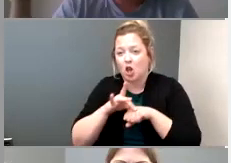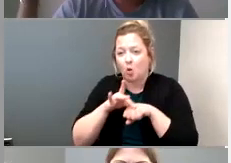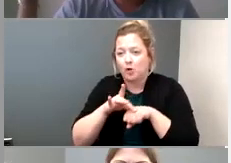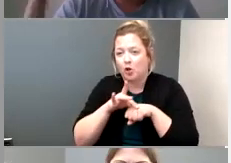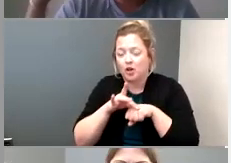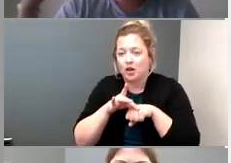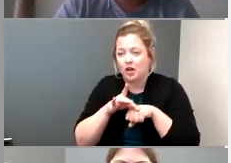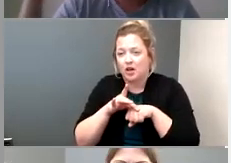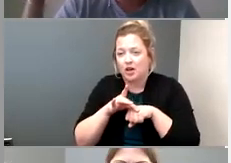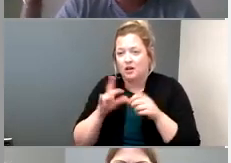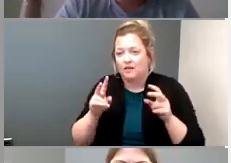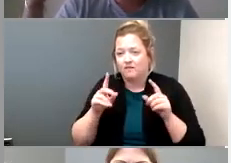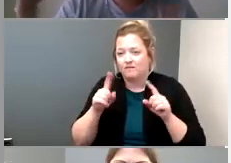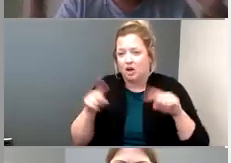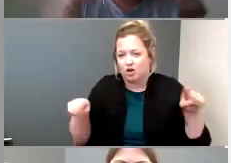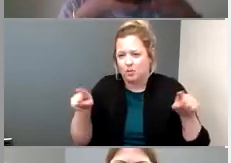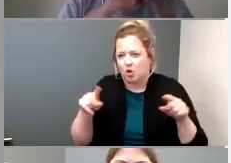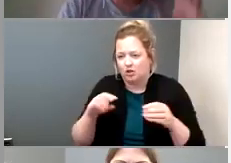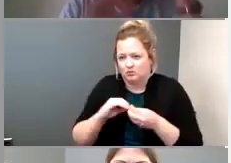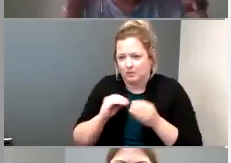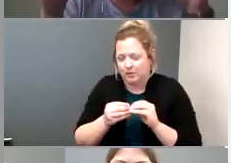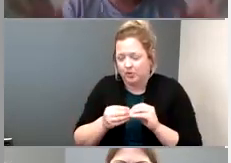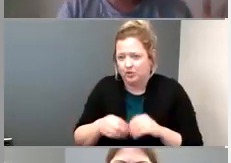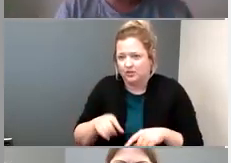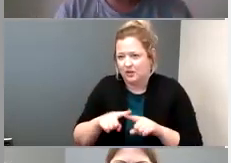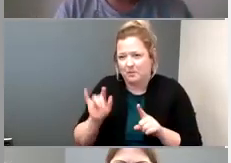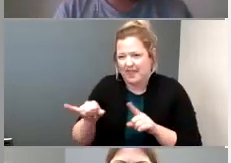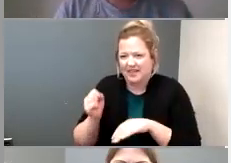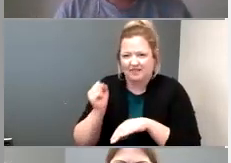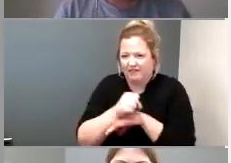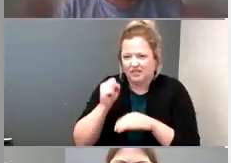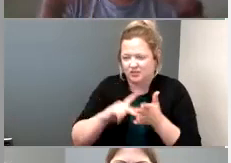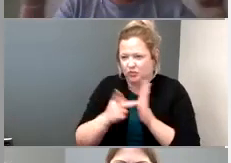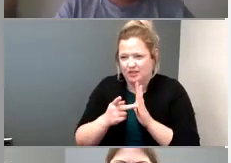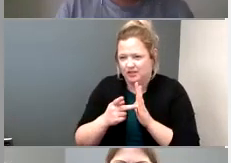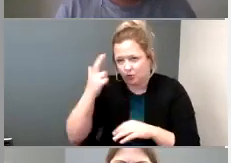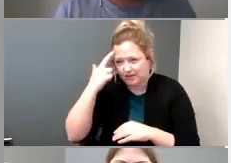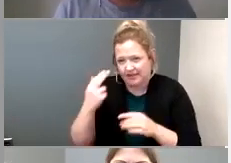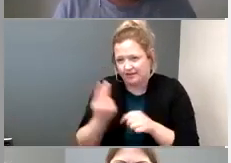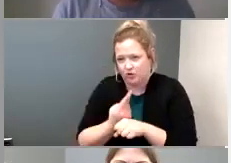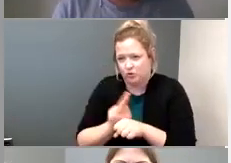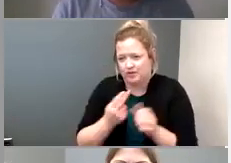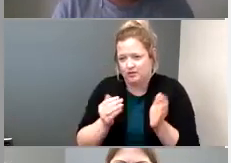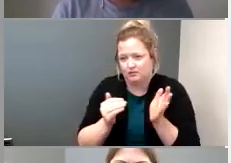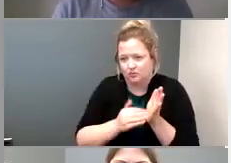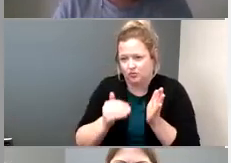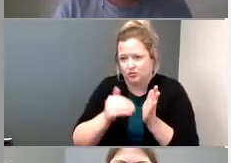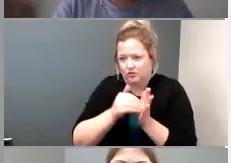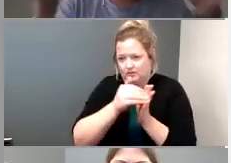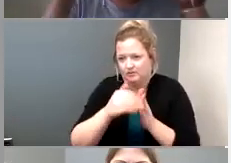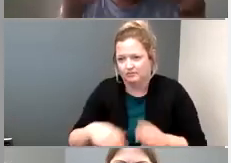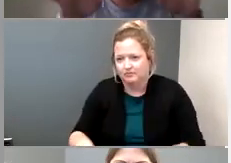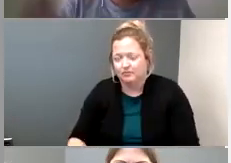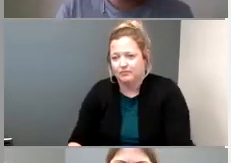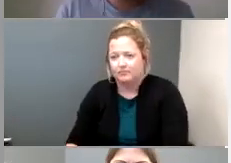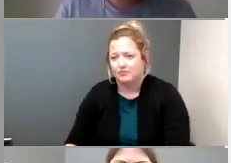recursive problem, right? A recursive algorithm needs to have self-contained. So there are those things too, but we are not bothered about code efficiency. We are